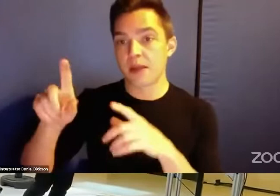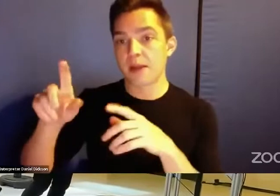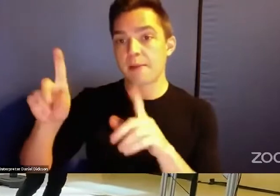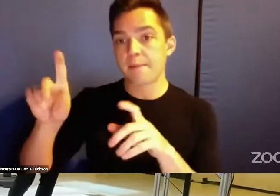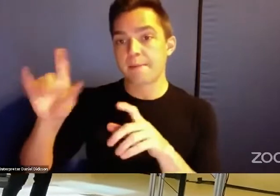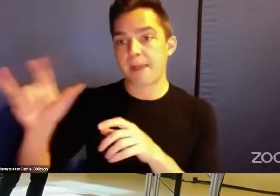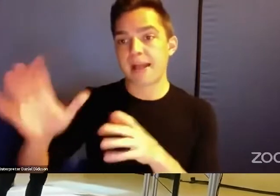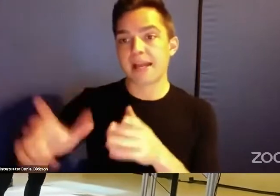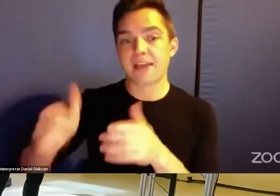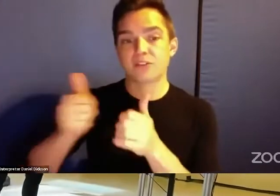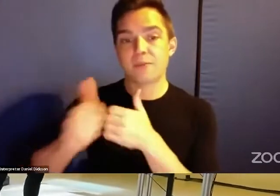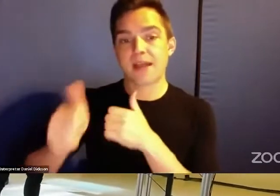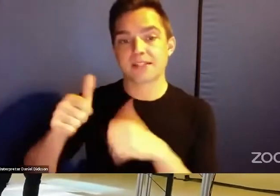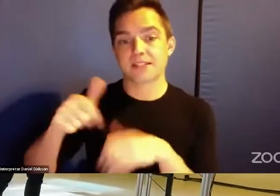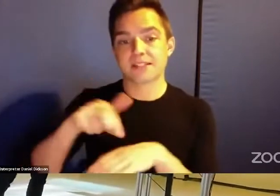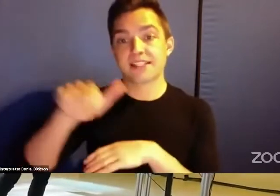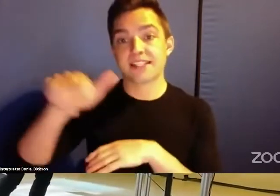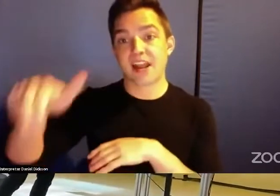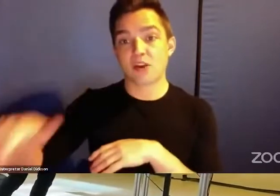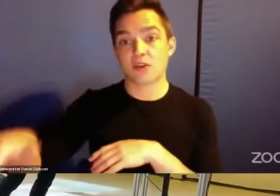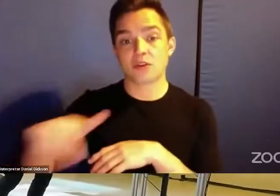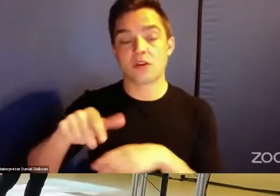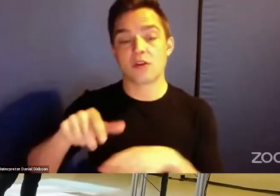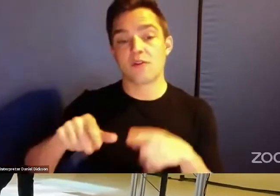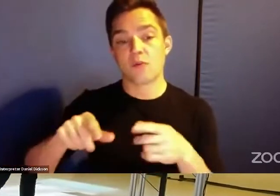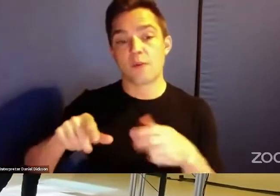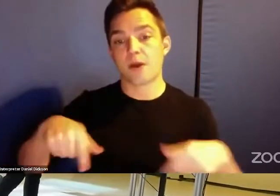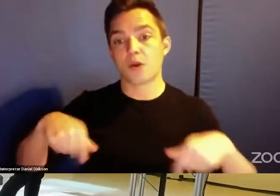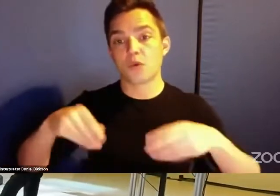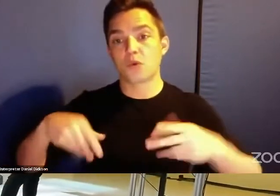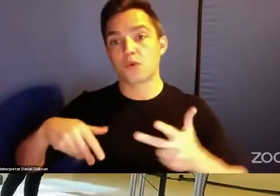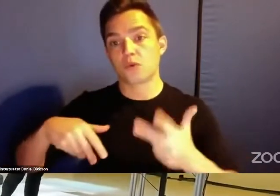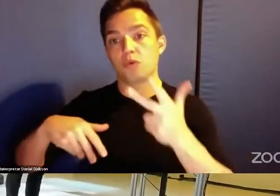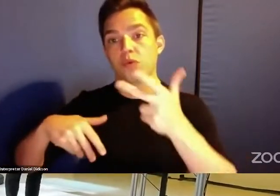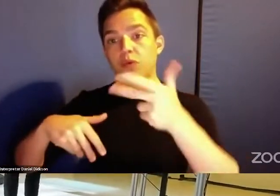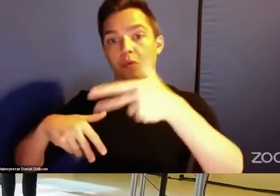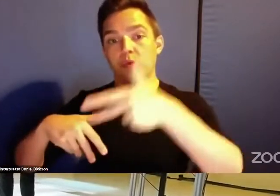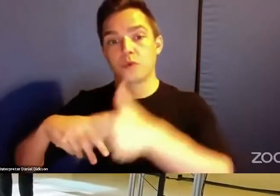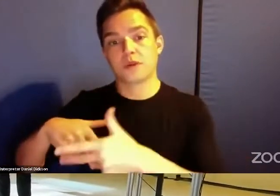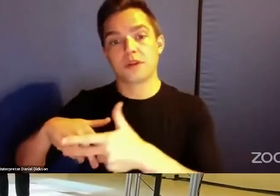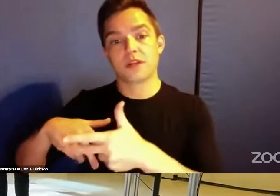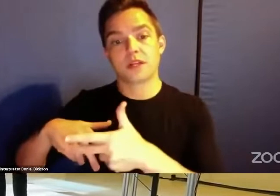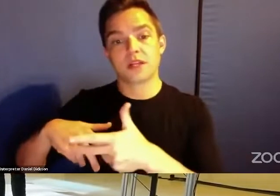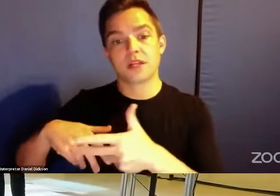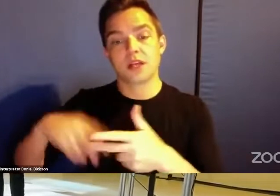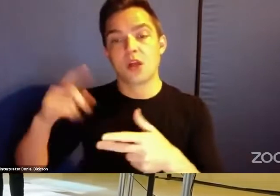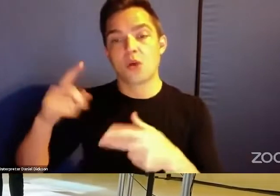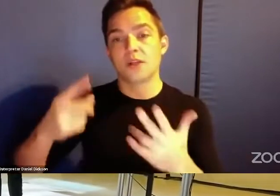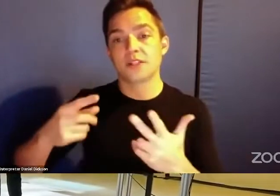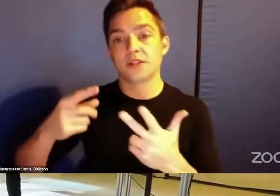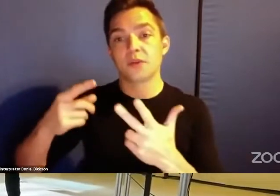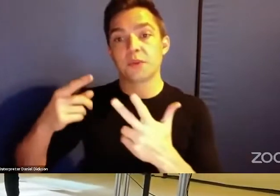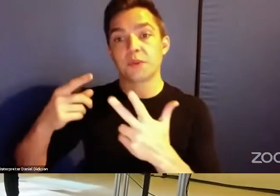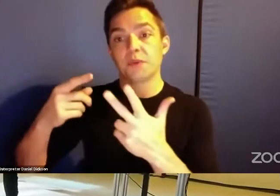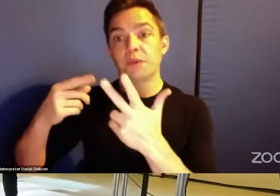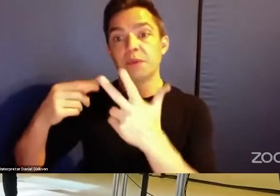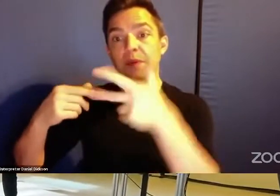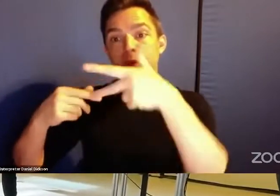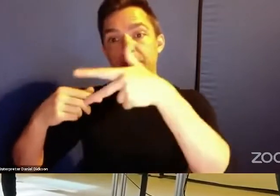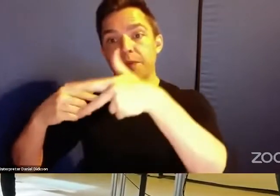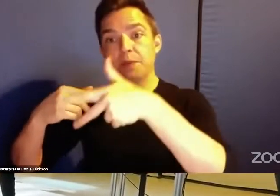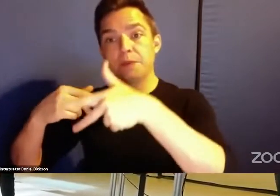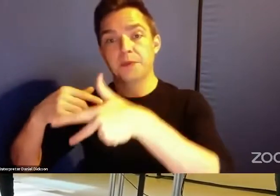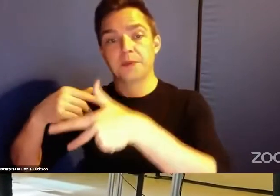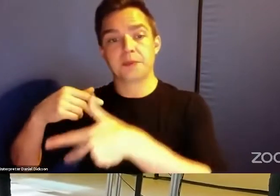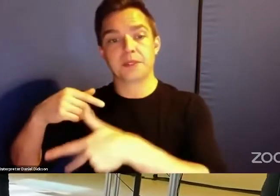up from the one side, which is a bit steeper than the other side, go down again and change the direction to the